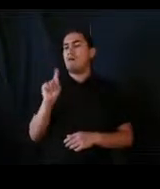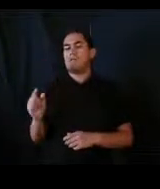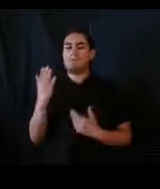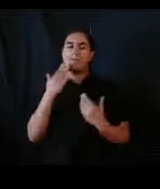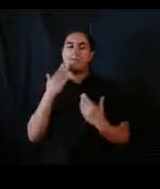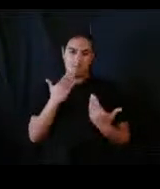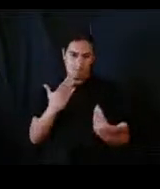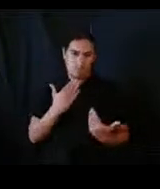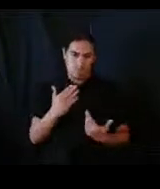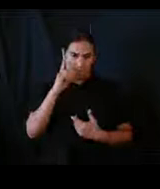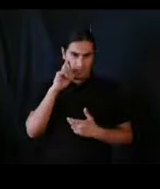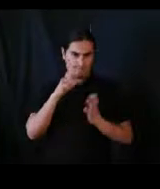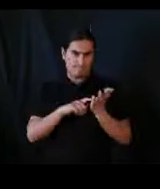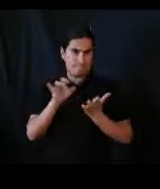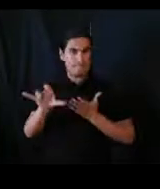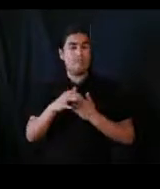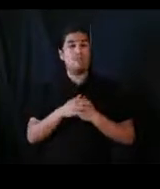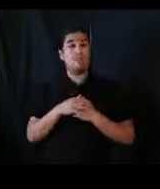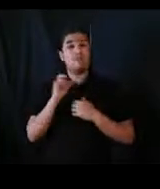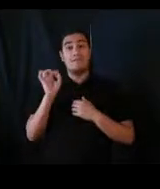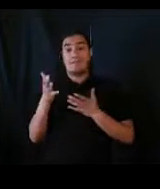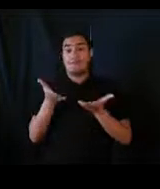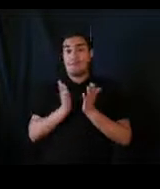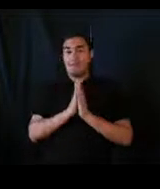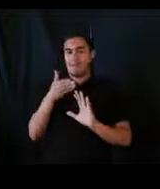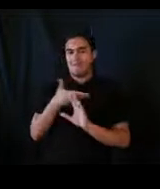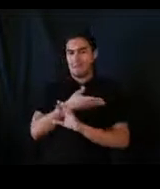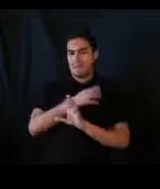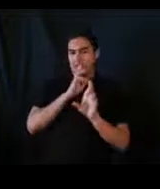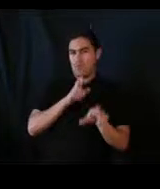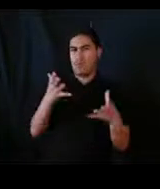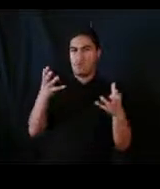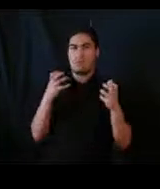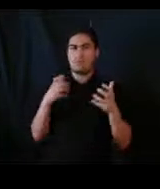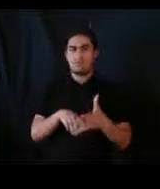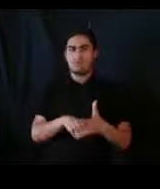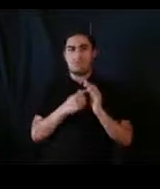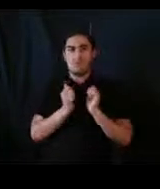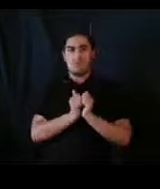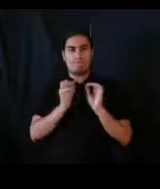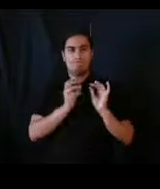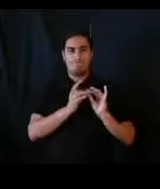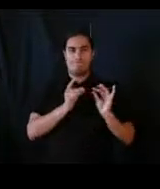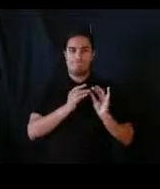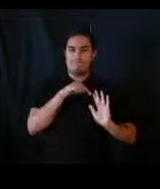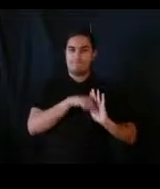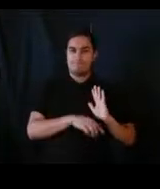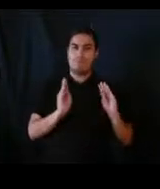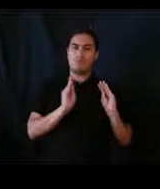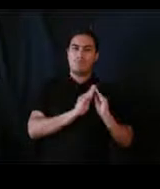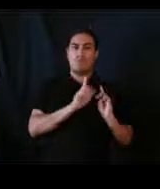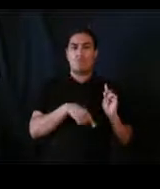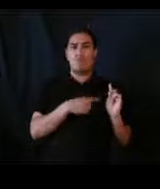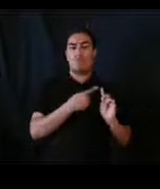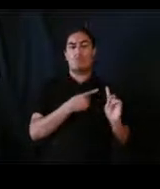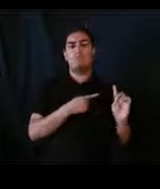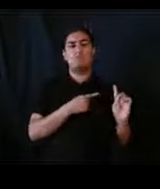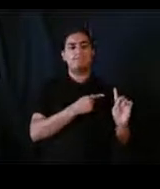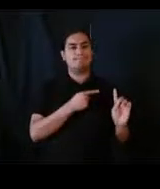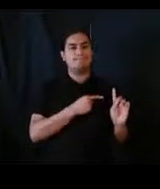um if i could ask before i give the report i'd i'd like to start by saying a little bit more um